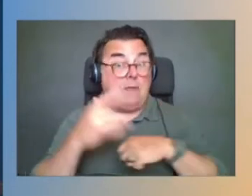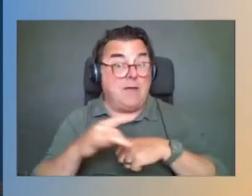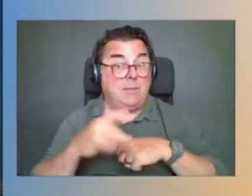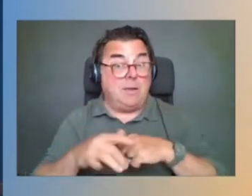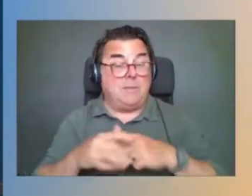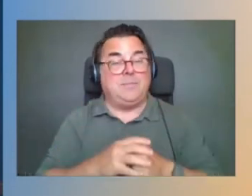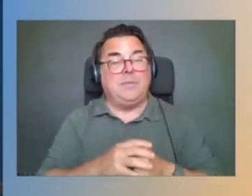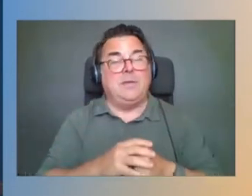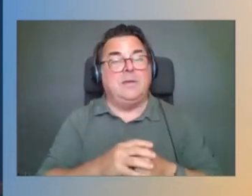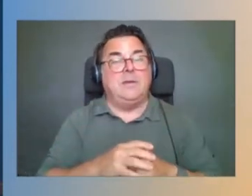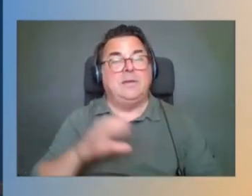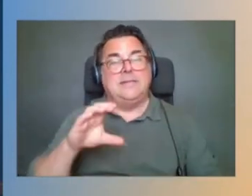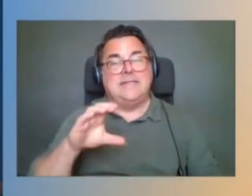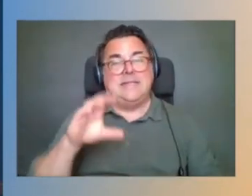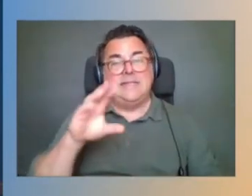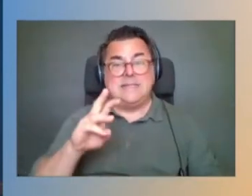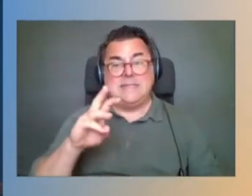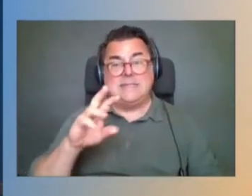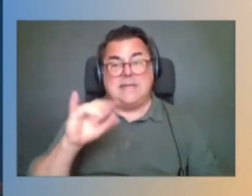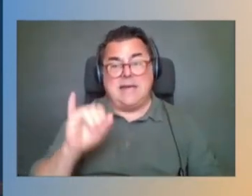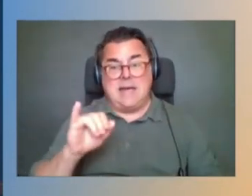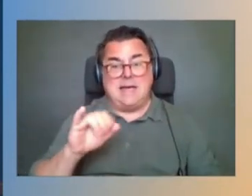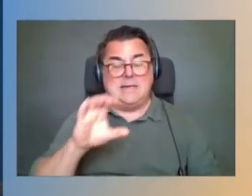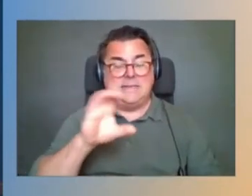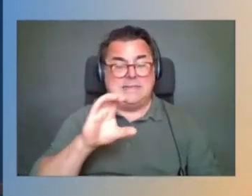the C6i and the